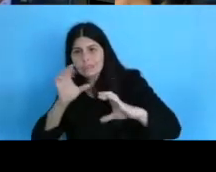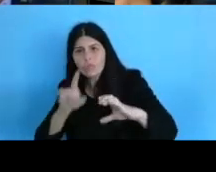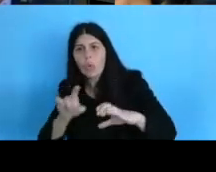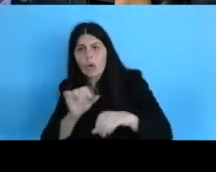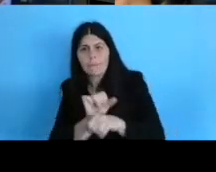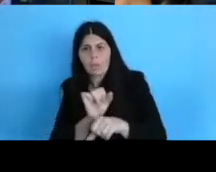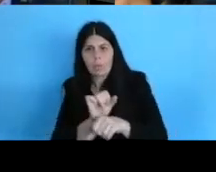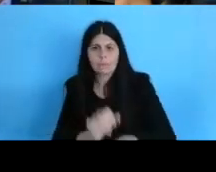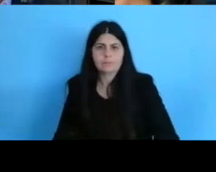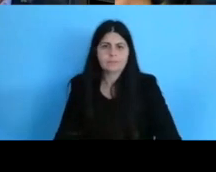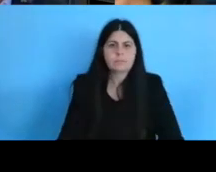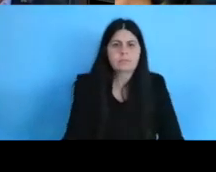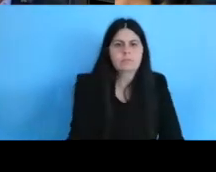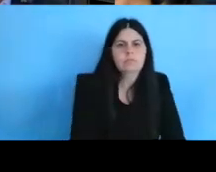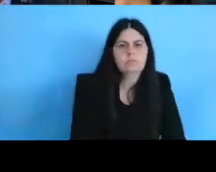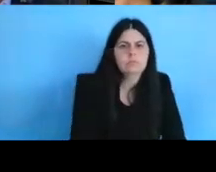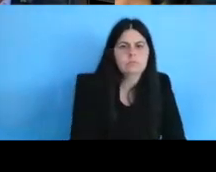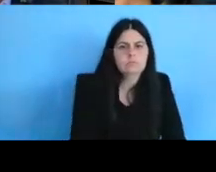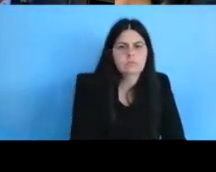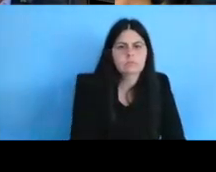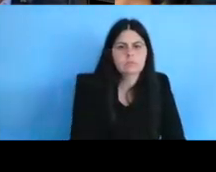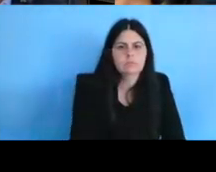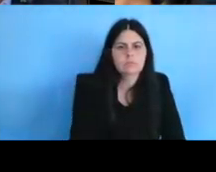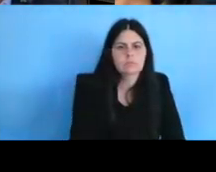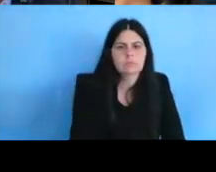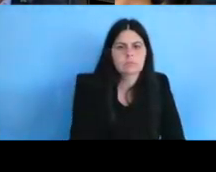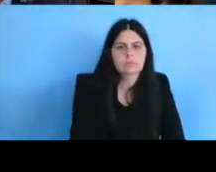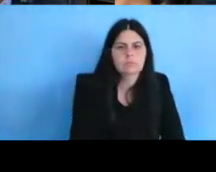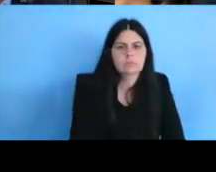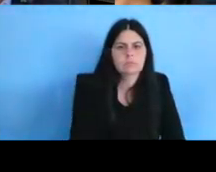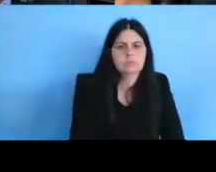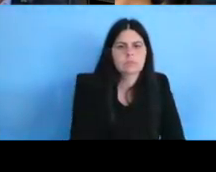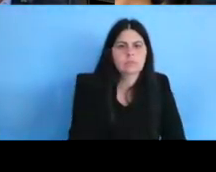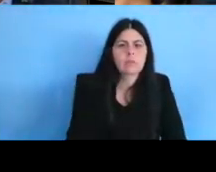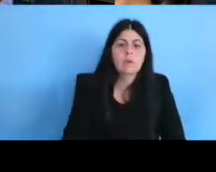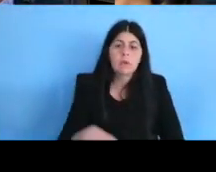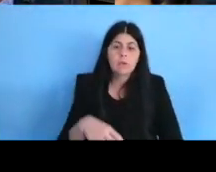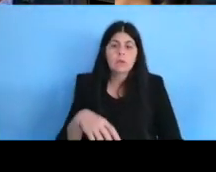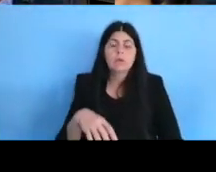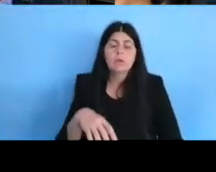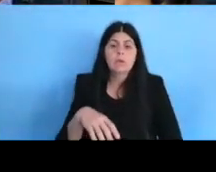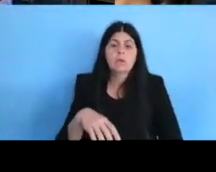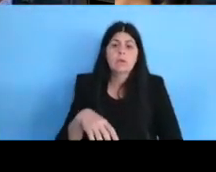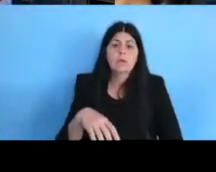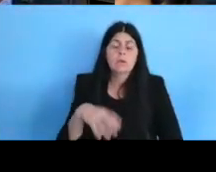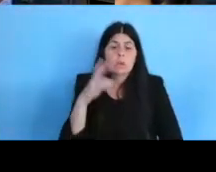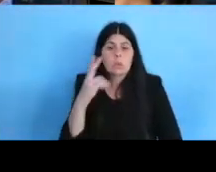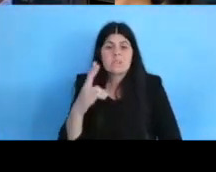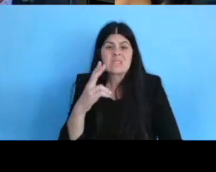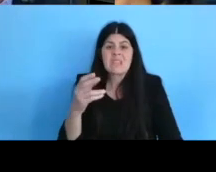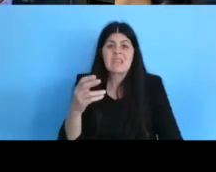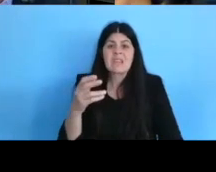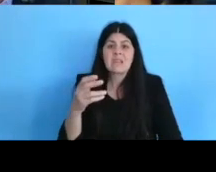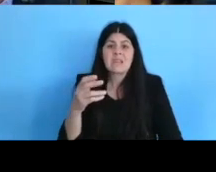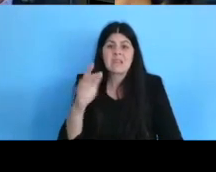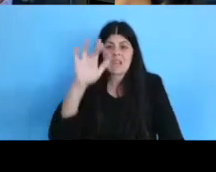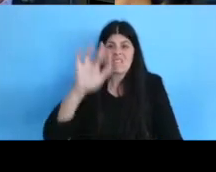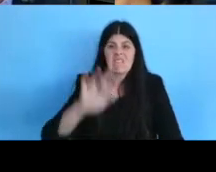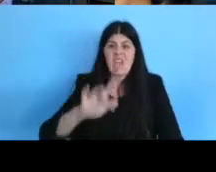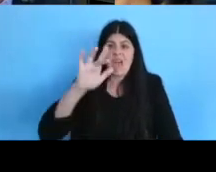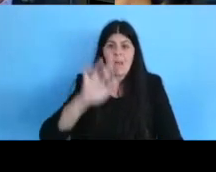You see a fairly significant gap, about 21-point gap between veterans